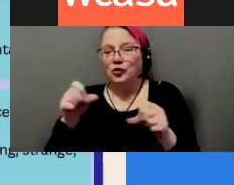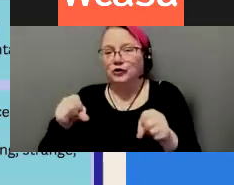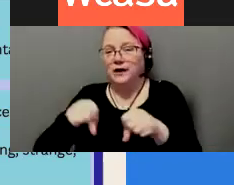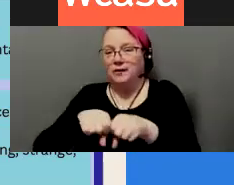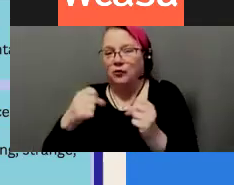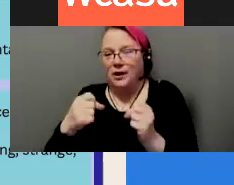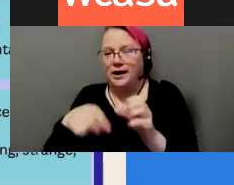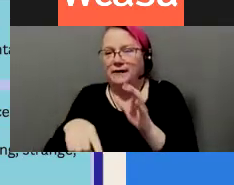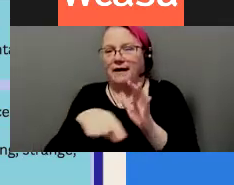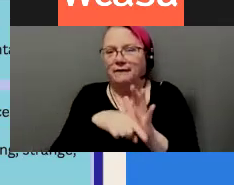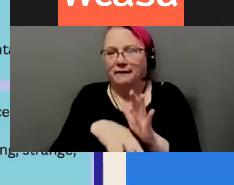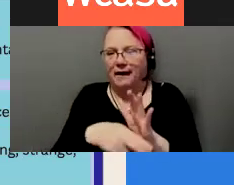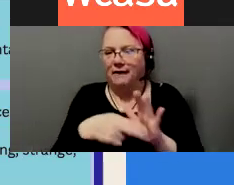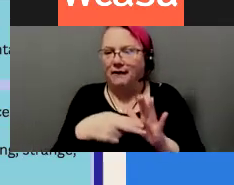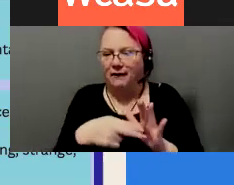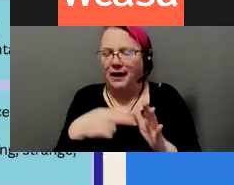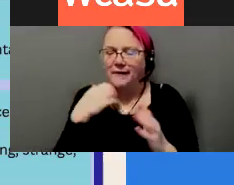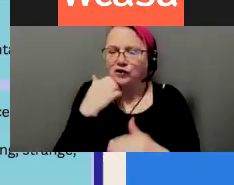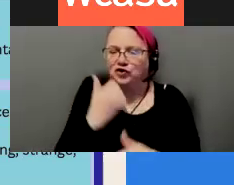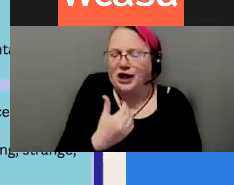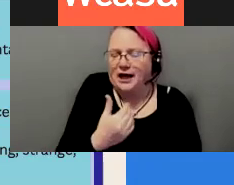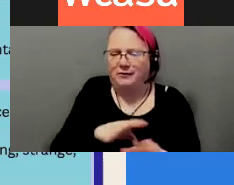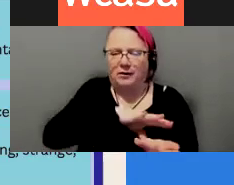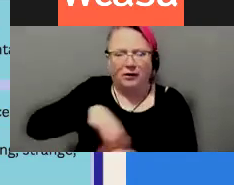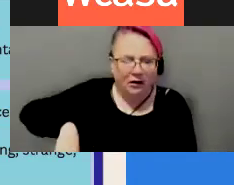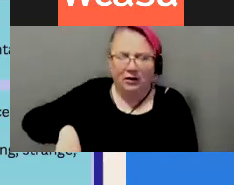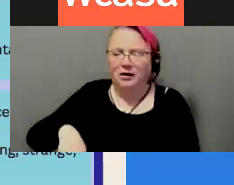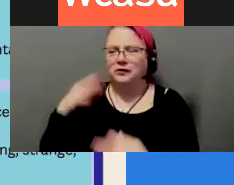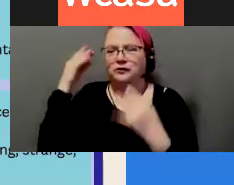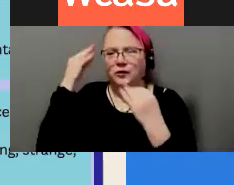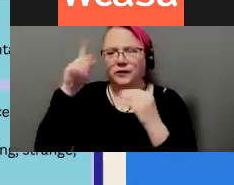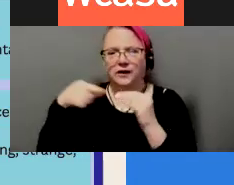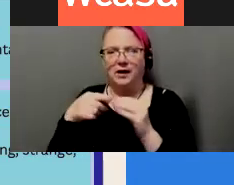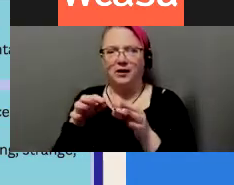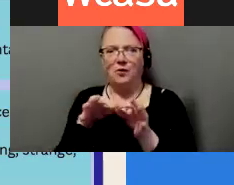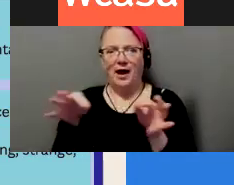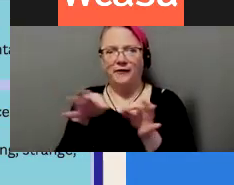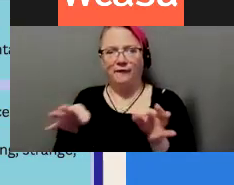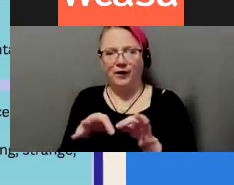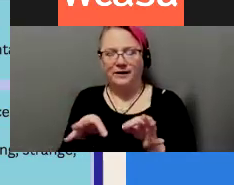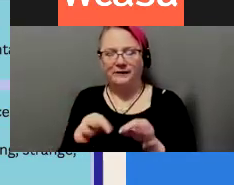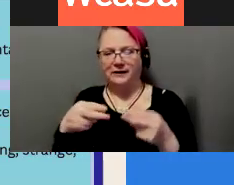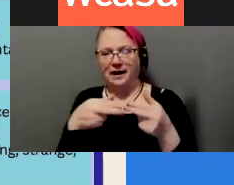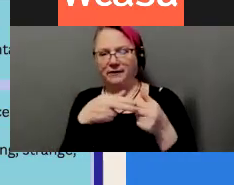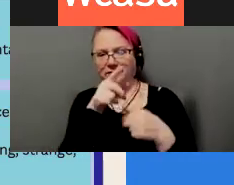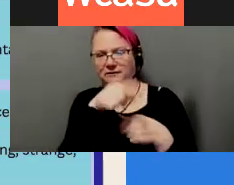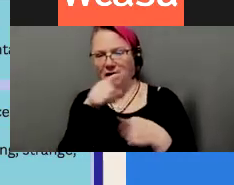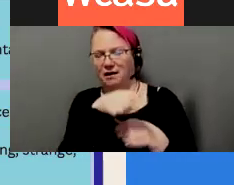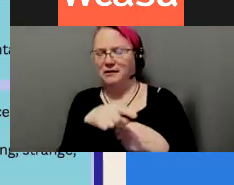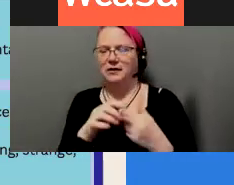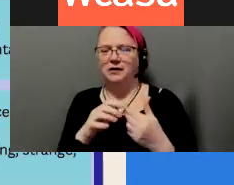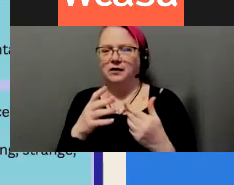and shame. So think about why the phrasing on these slides, why we might want